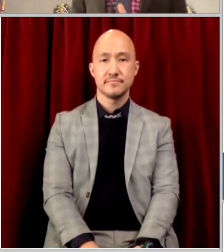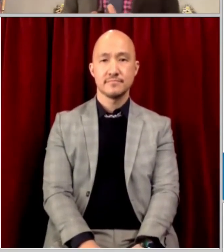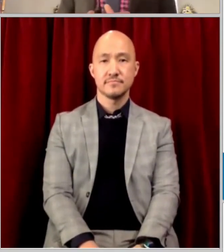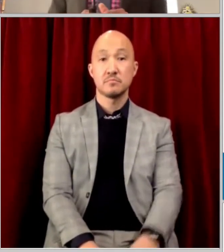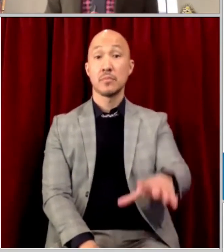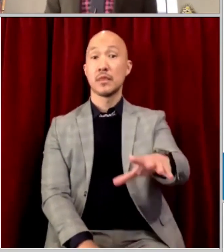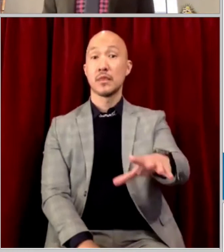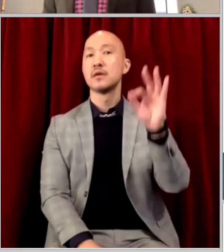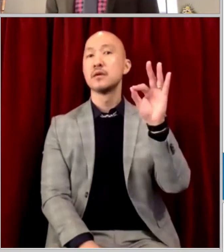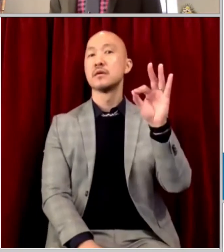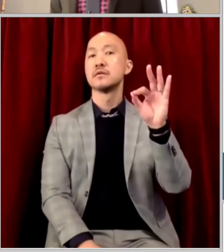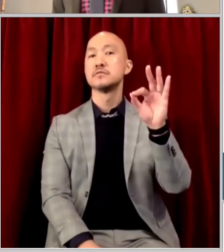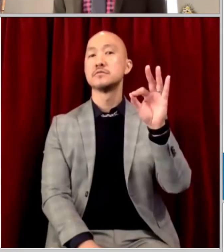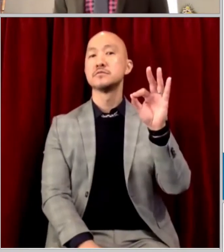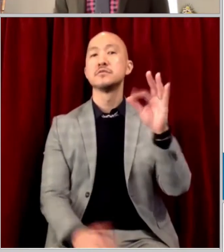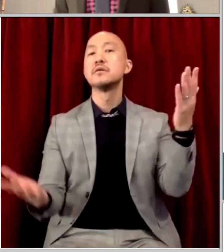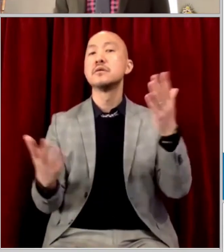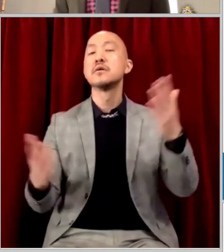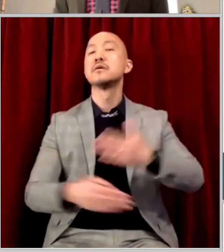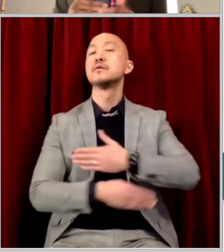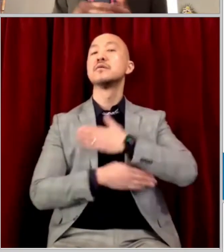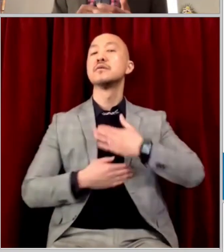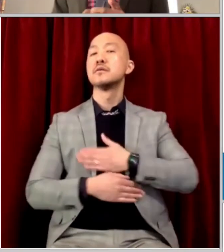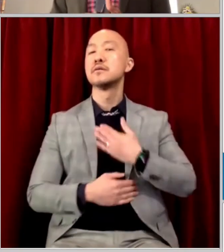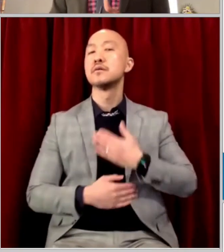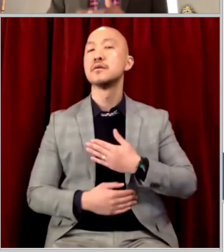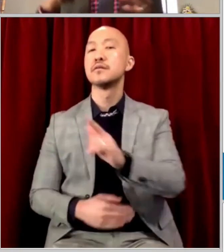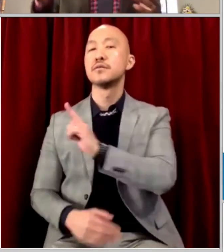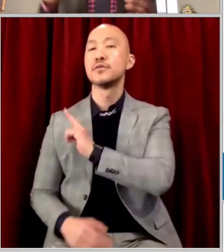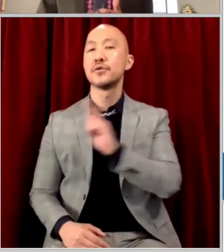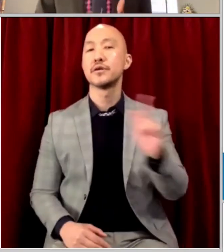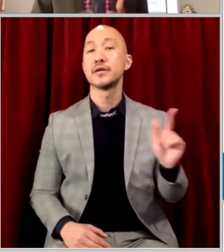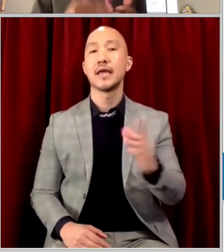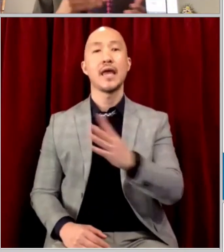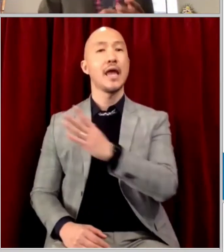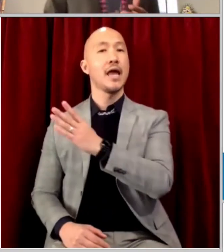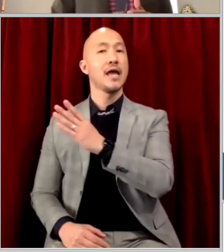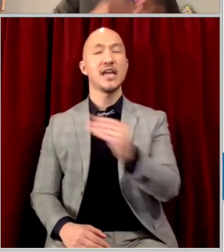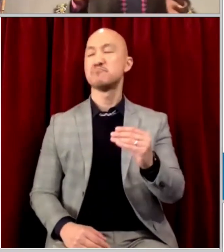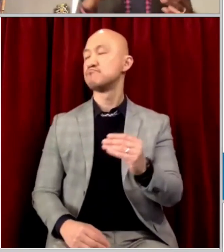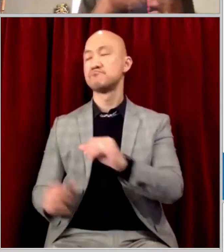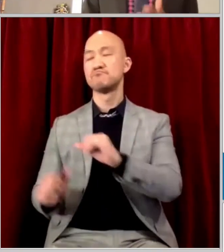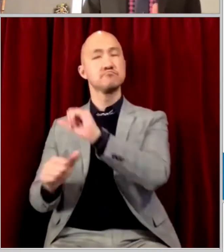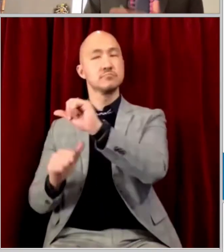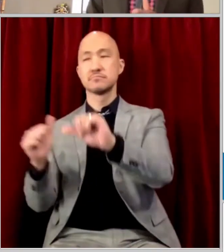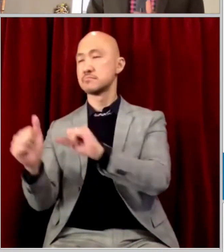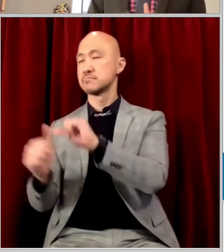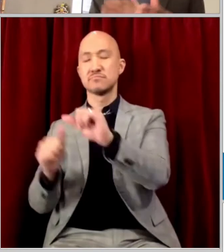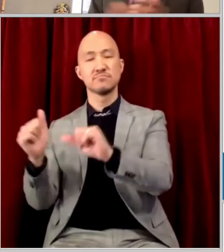fellowship. This is the hard part, right? This is the hard part. It says have no fellowship with